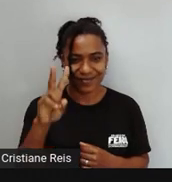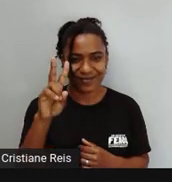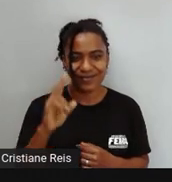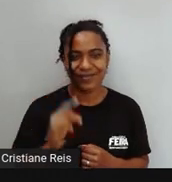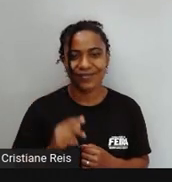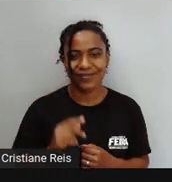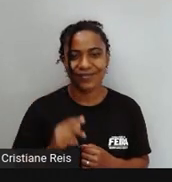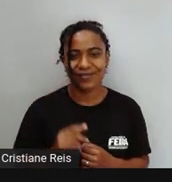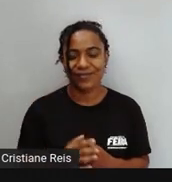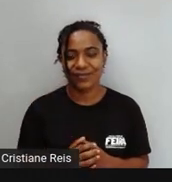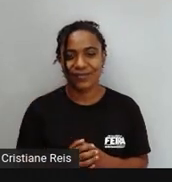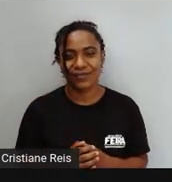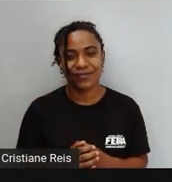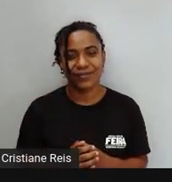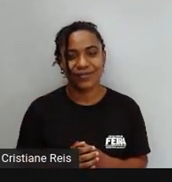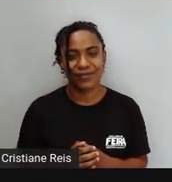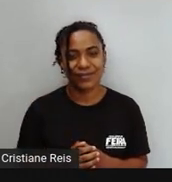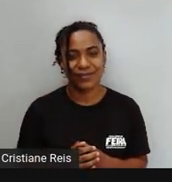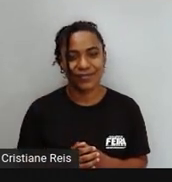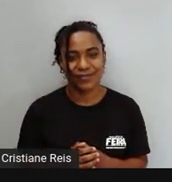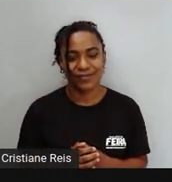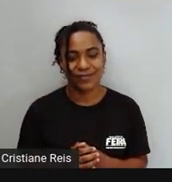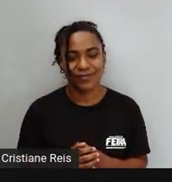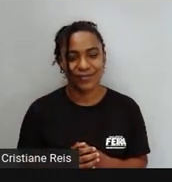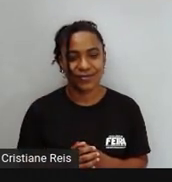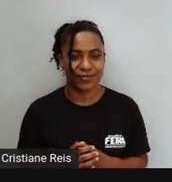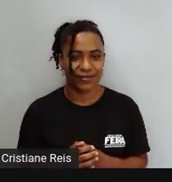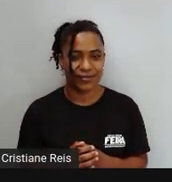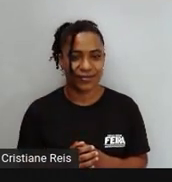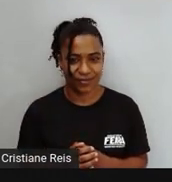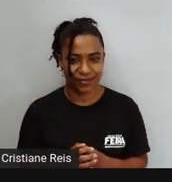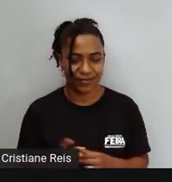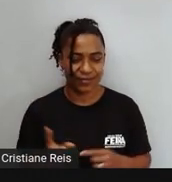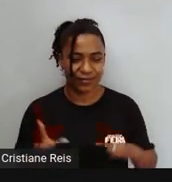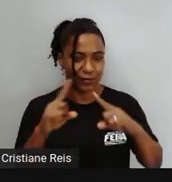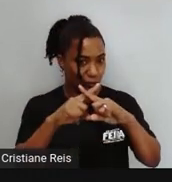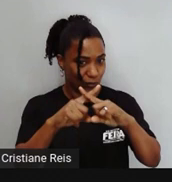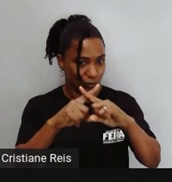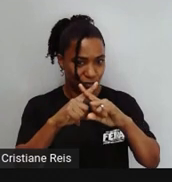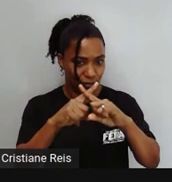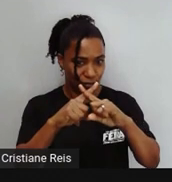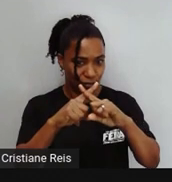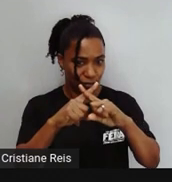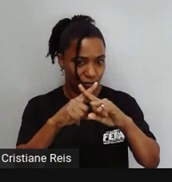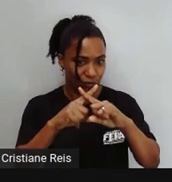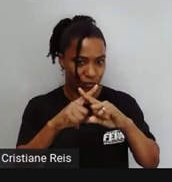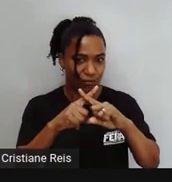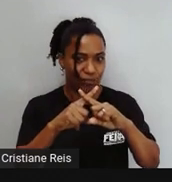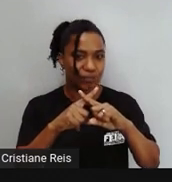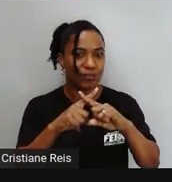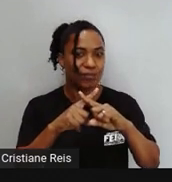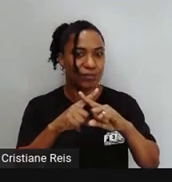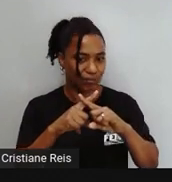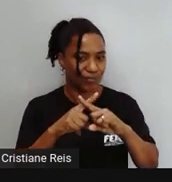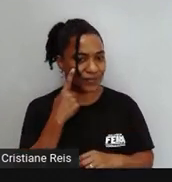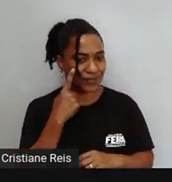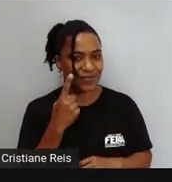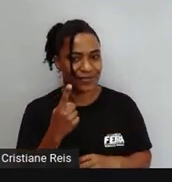Multiplication 2. 4 times